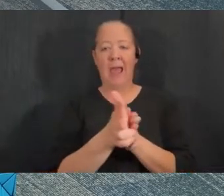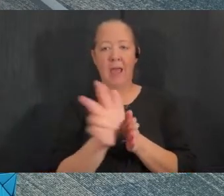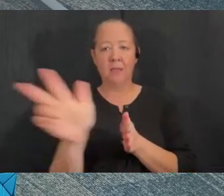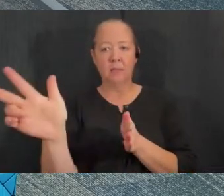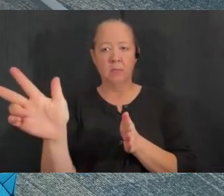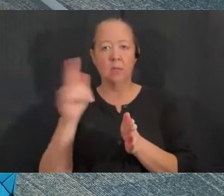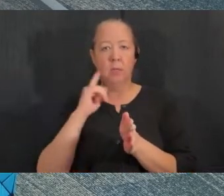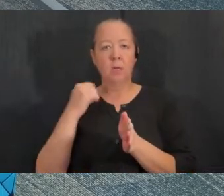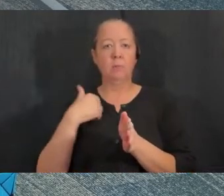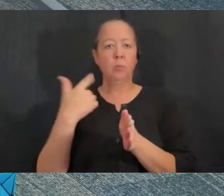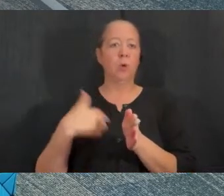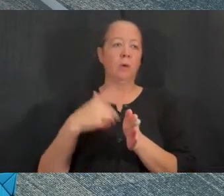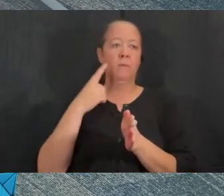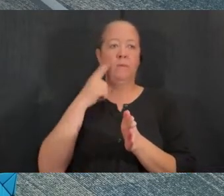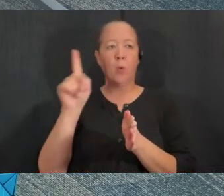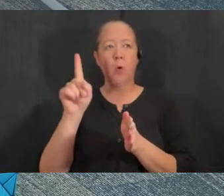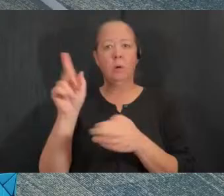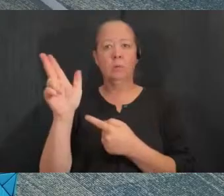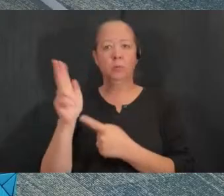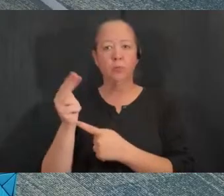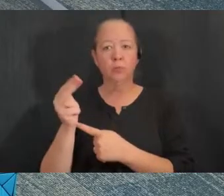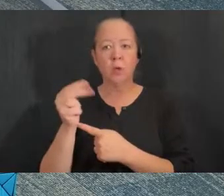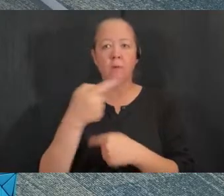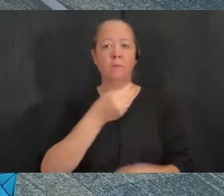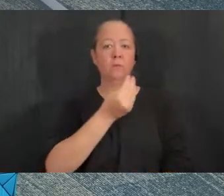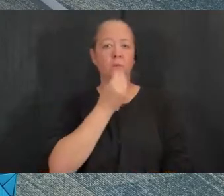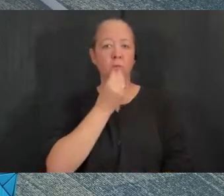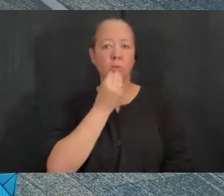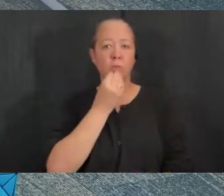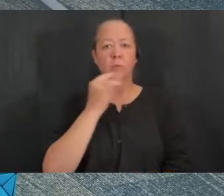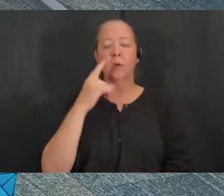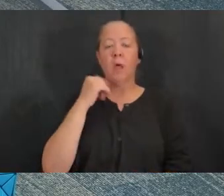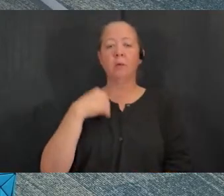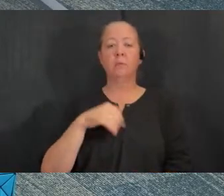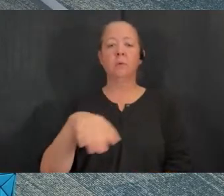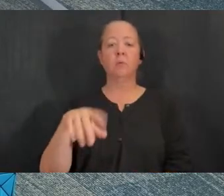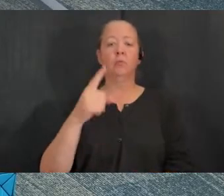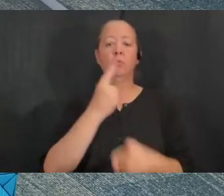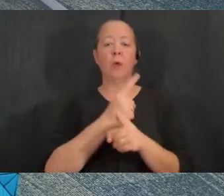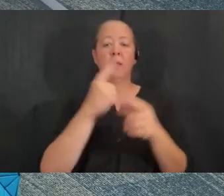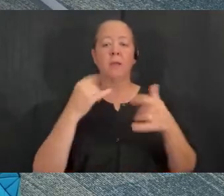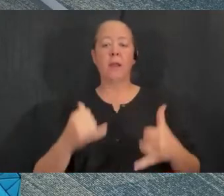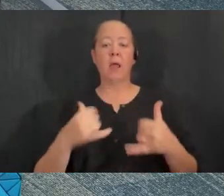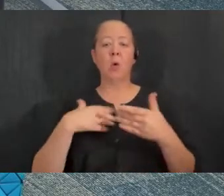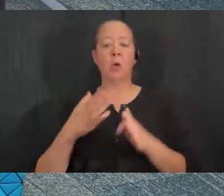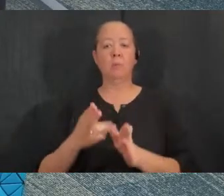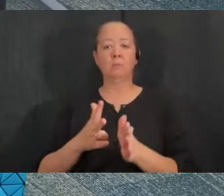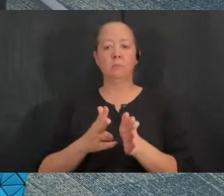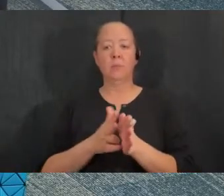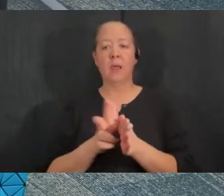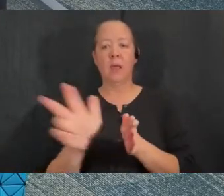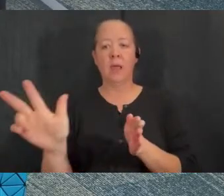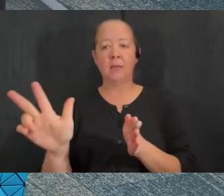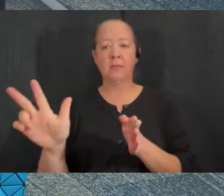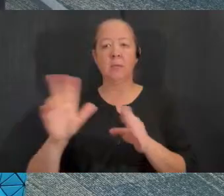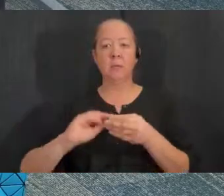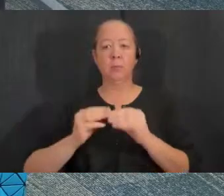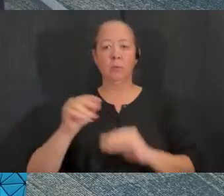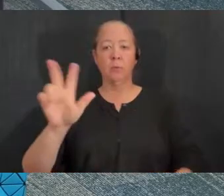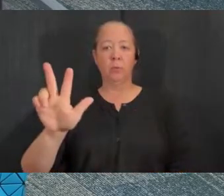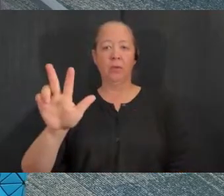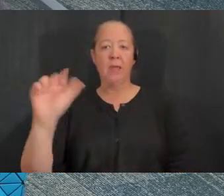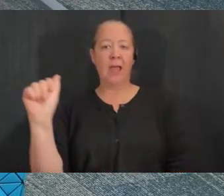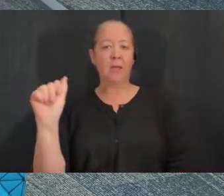or gas. And right now, exit 3A off of the 50 does not have that. And so I would love to work with the other businesses to